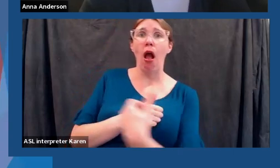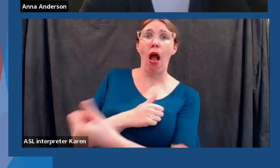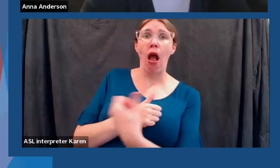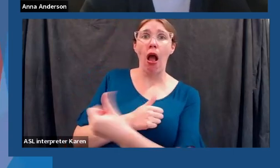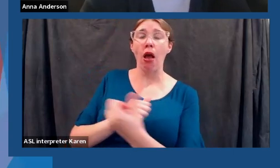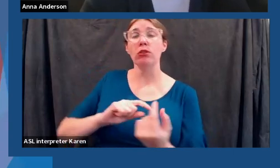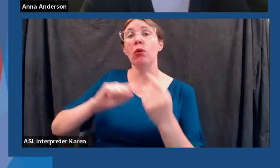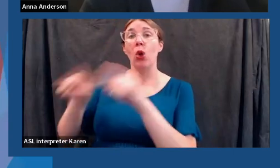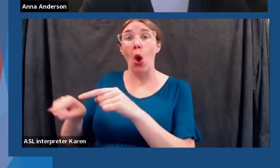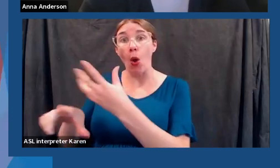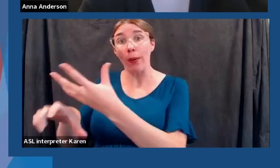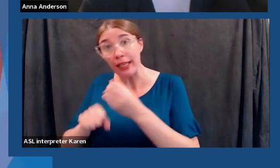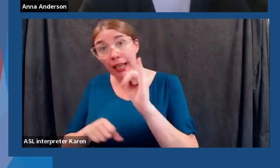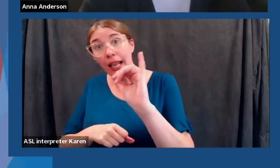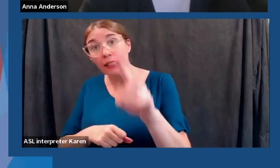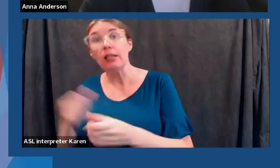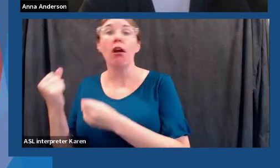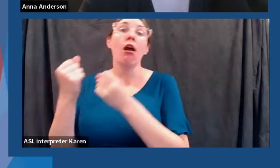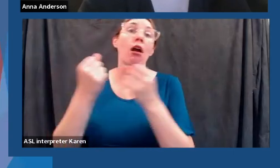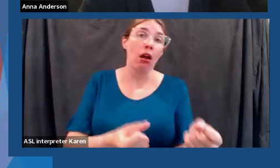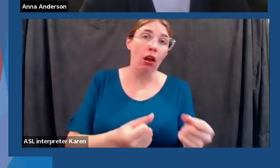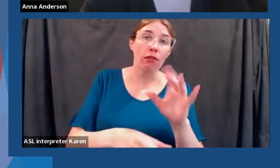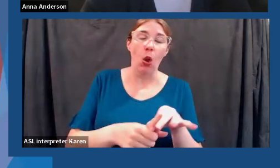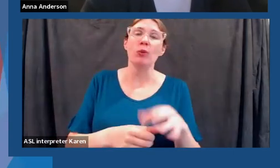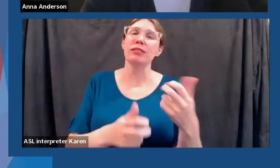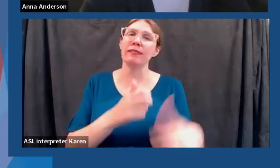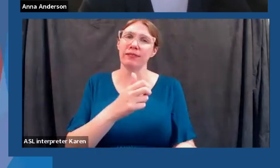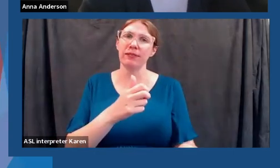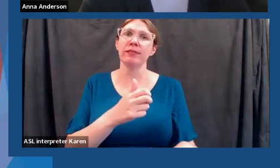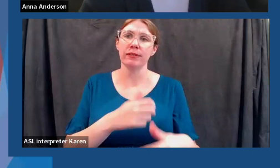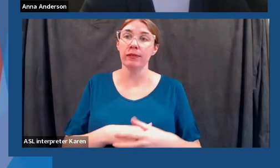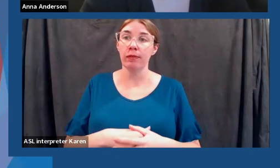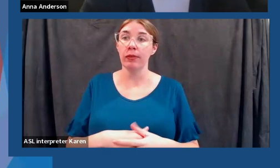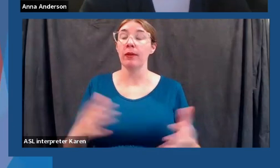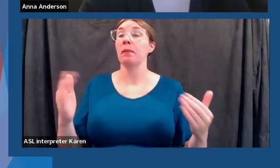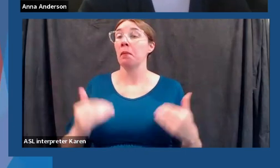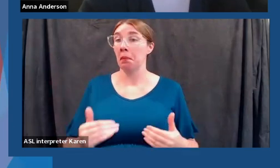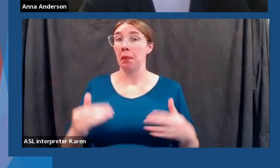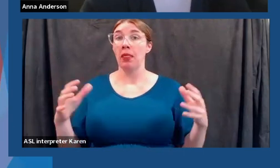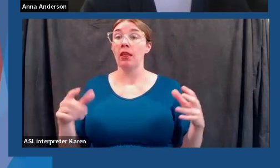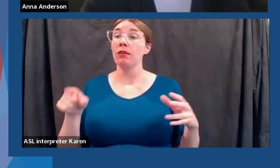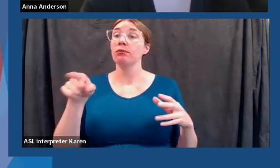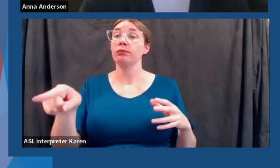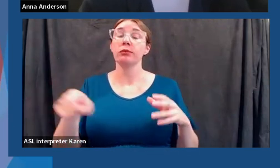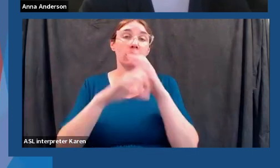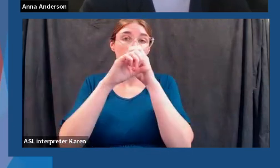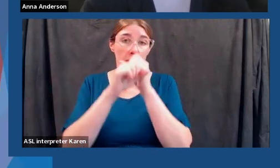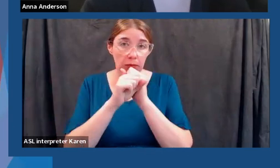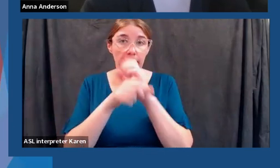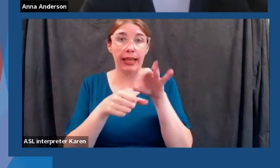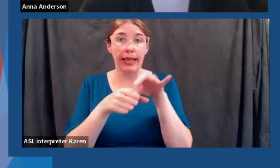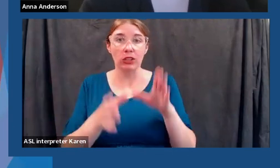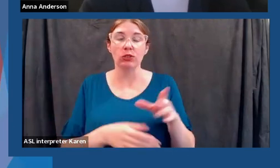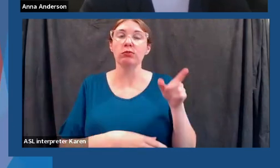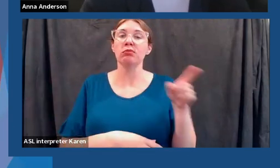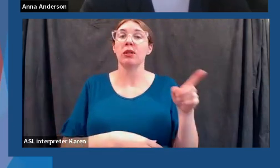to be able to vote. There are a group of people called confidential electors, and they're always exempt from photo